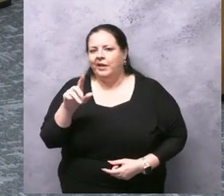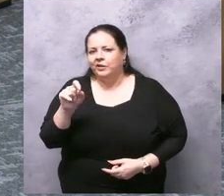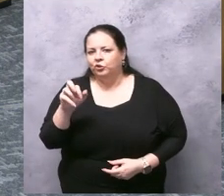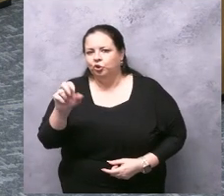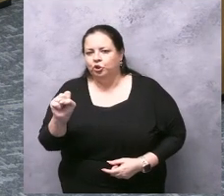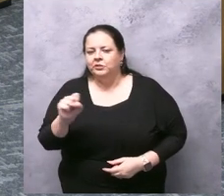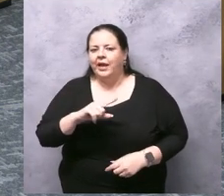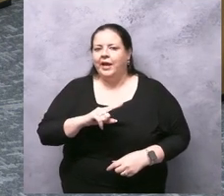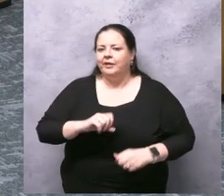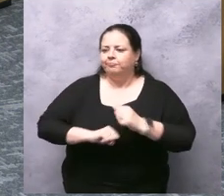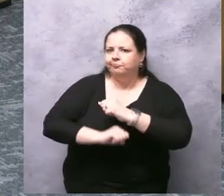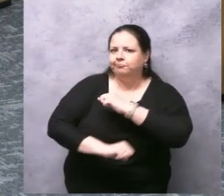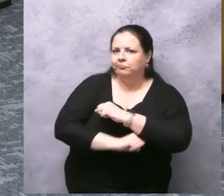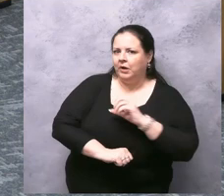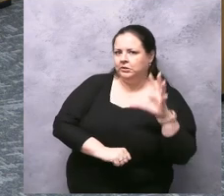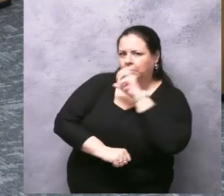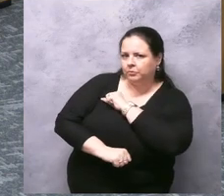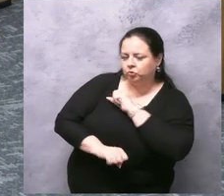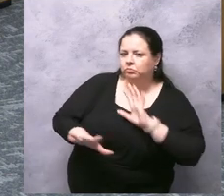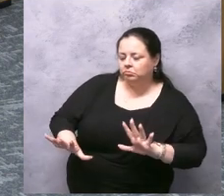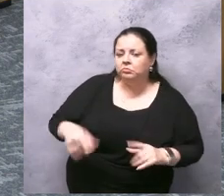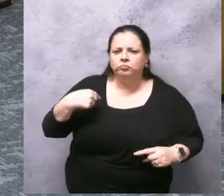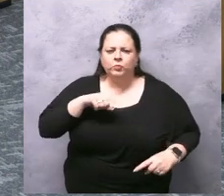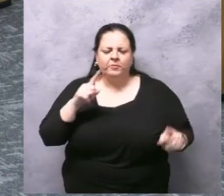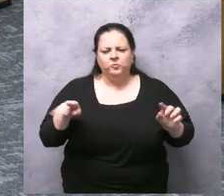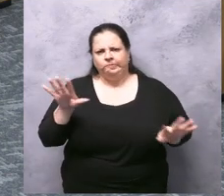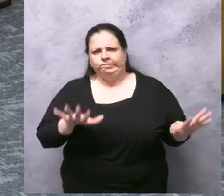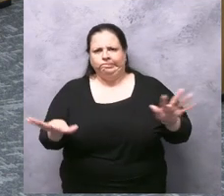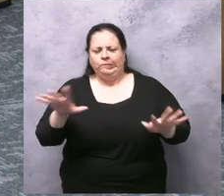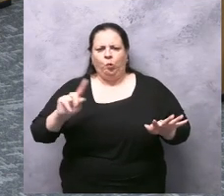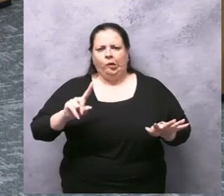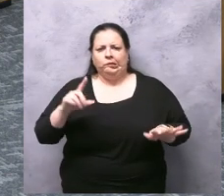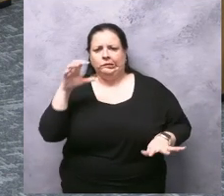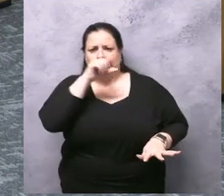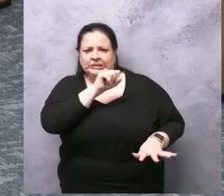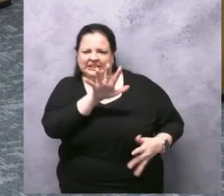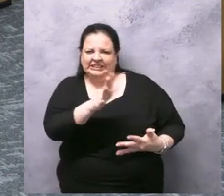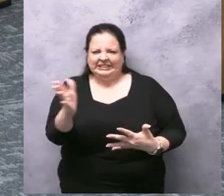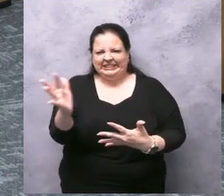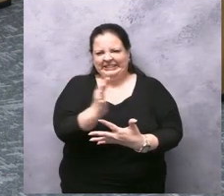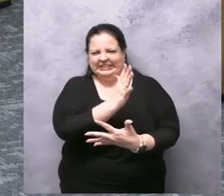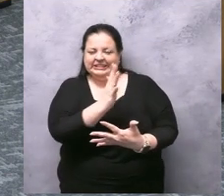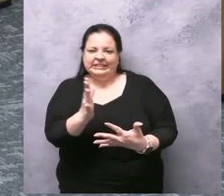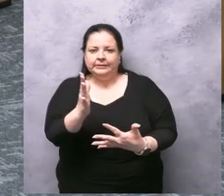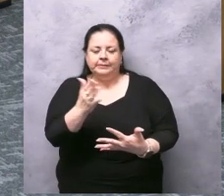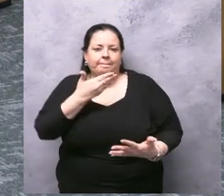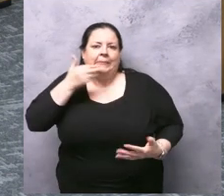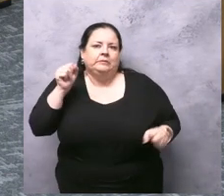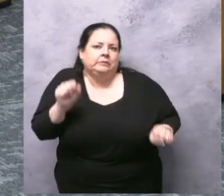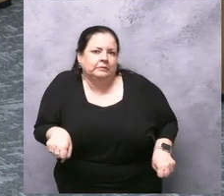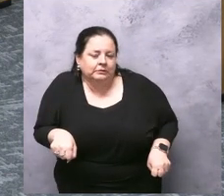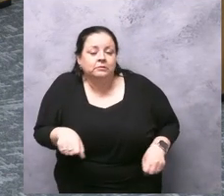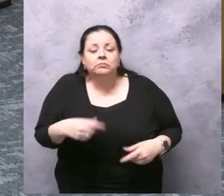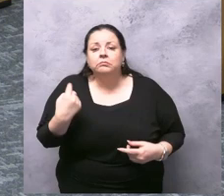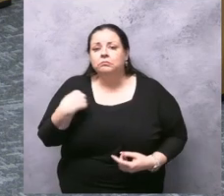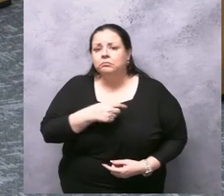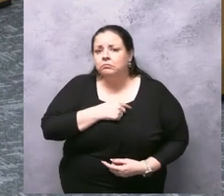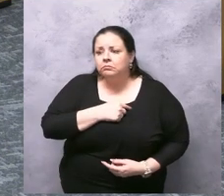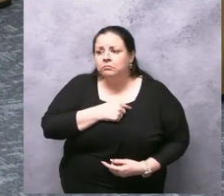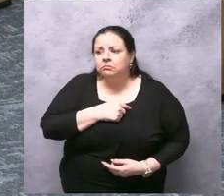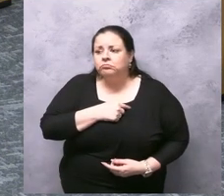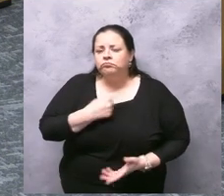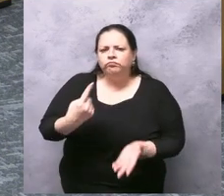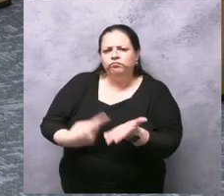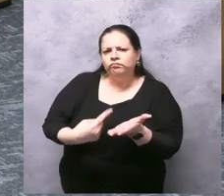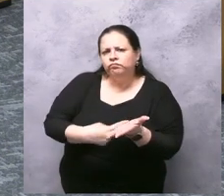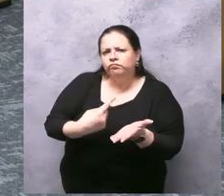that we have to make based on what's the best guess about what's going to happen. And we talk